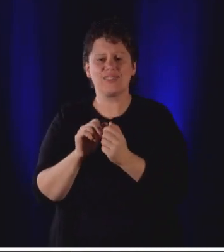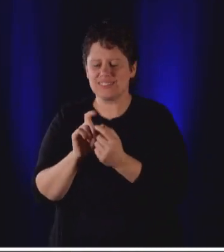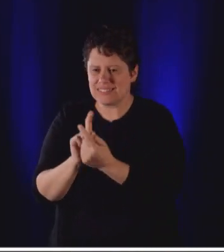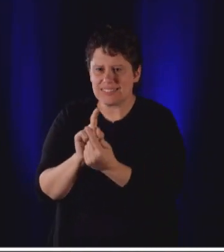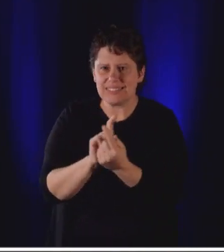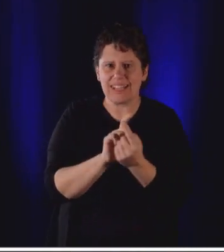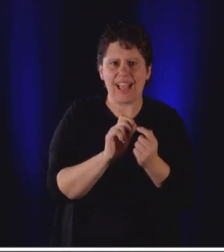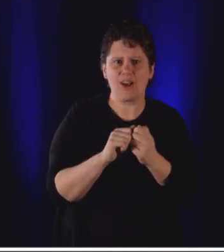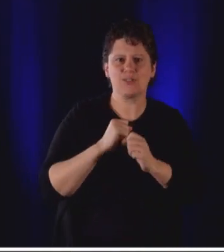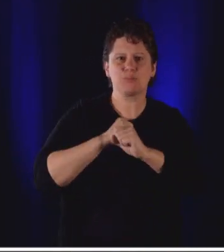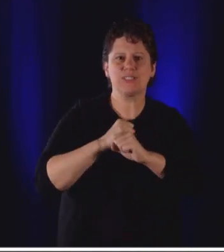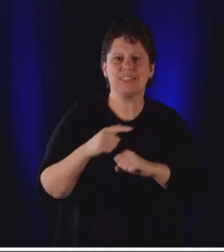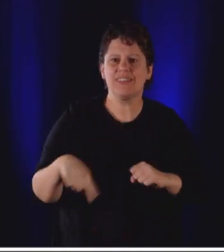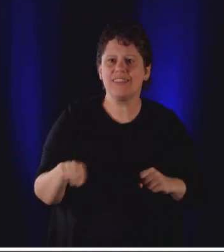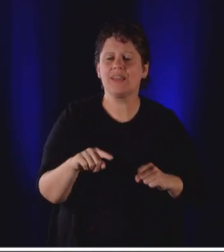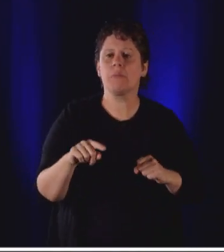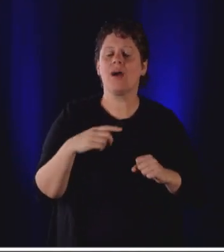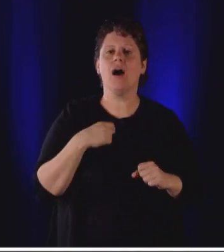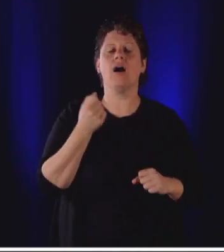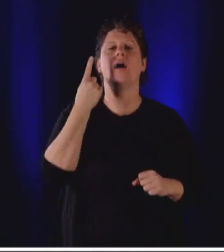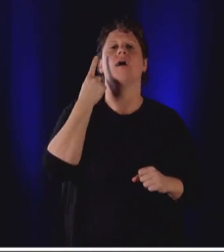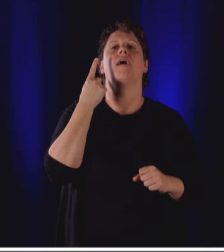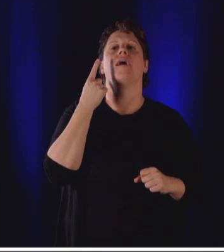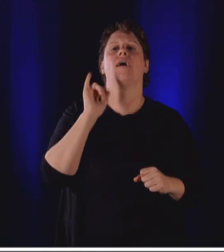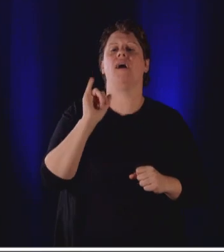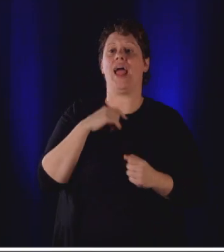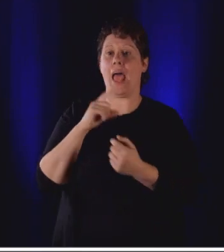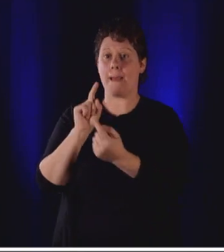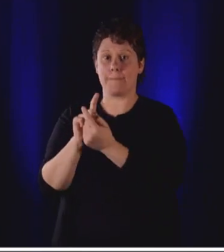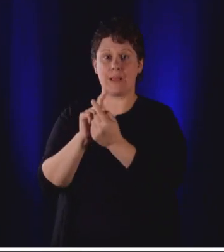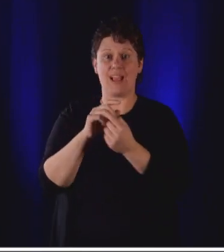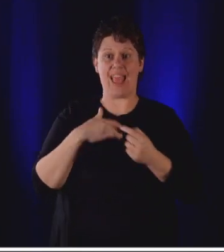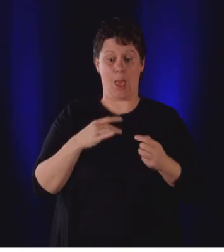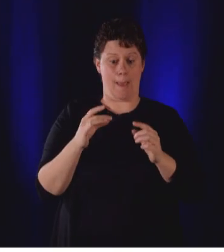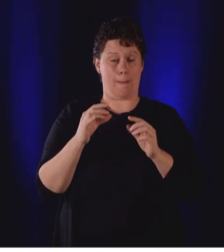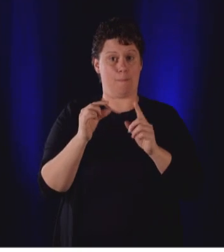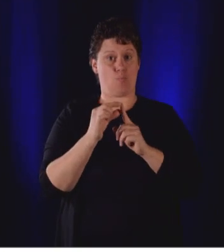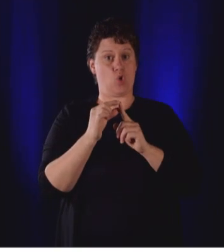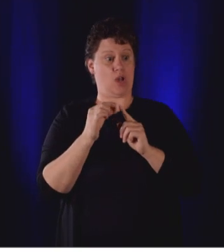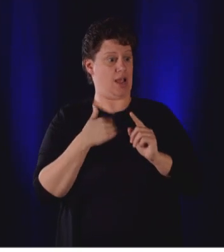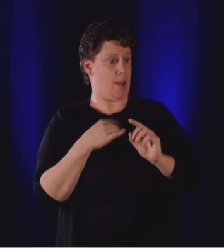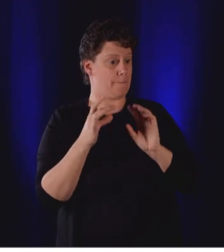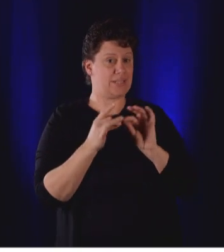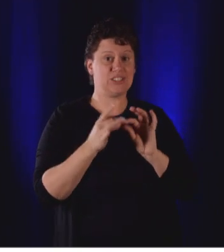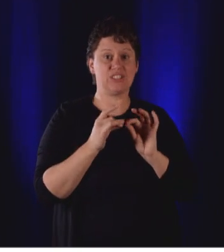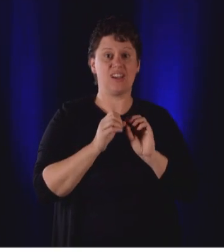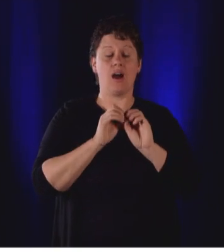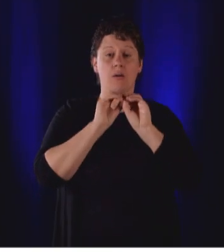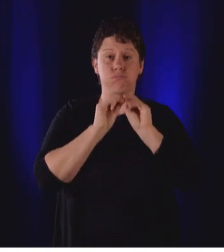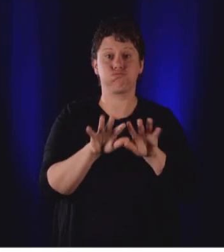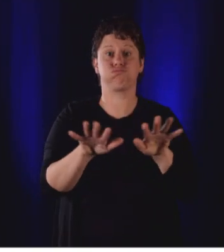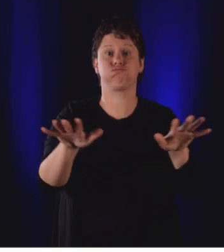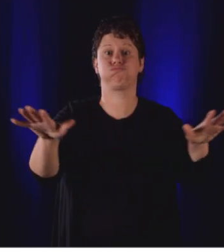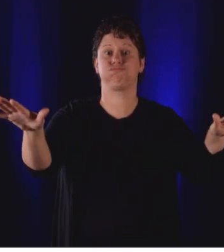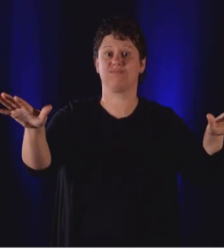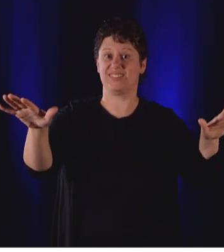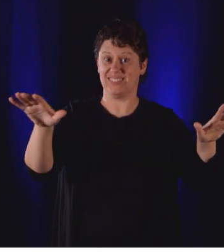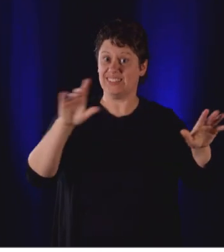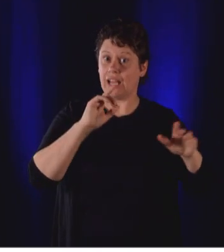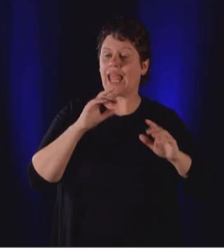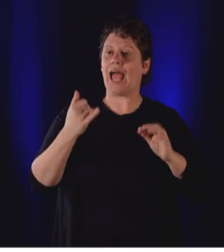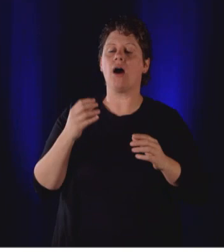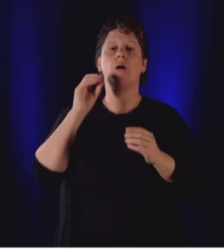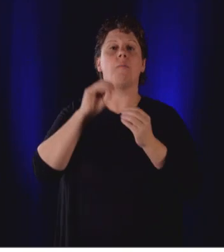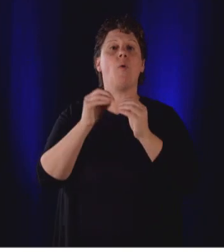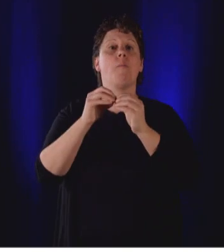bigger and wider, and we found more solidarity in that. This is my family's issue, the dead possums. It